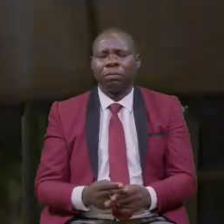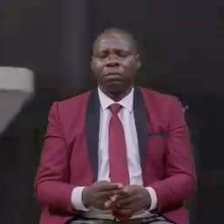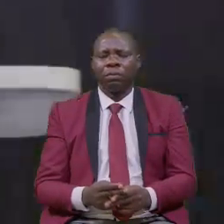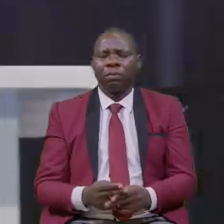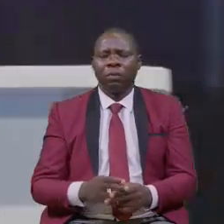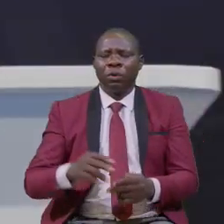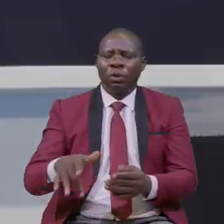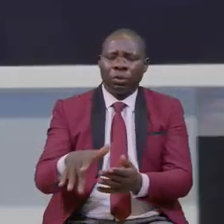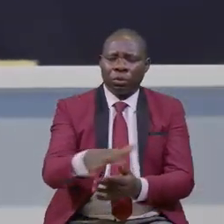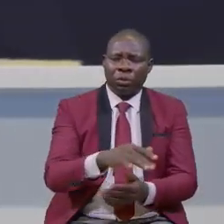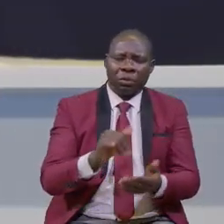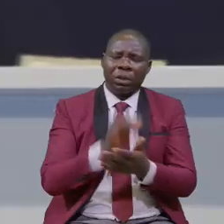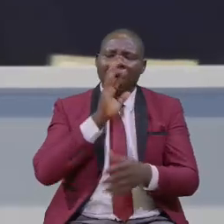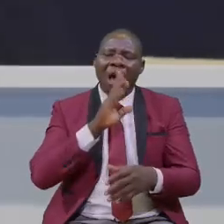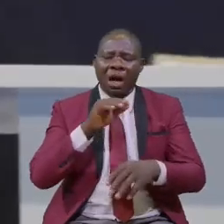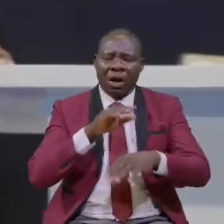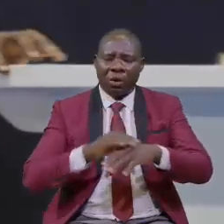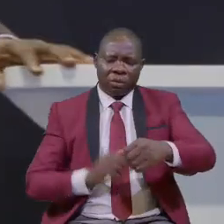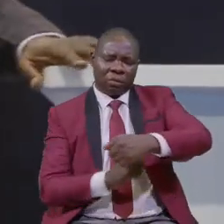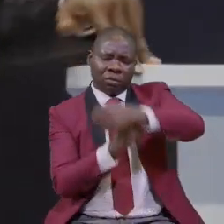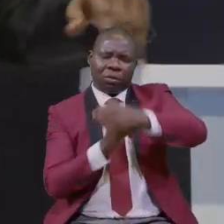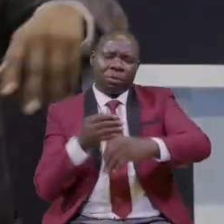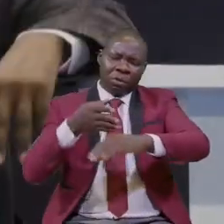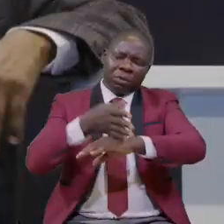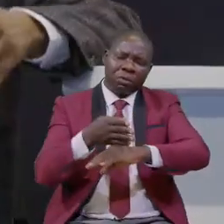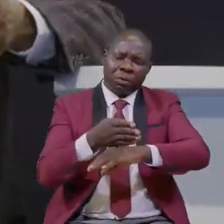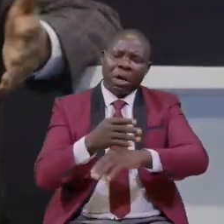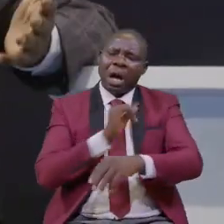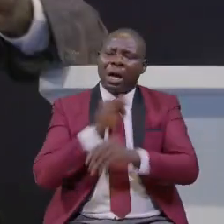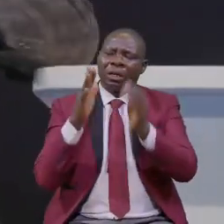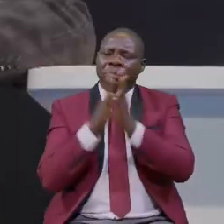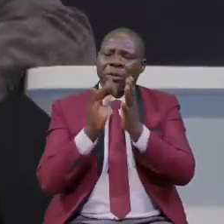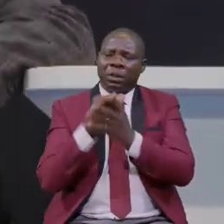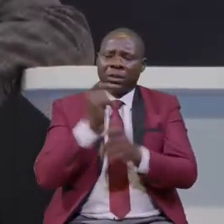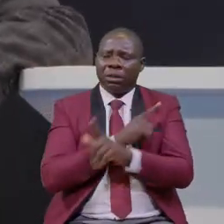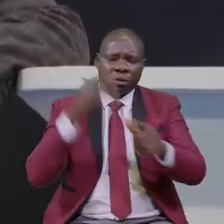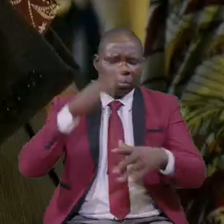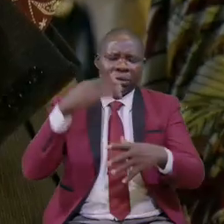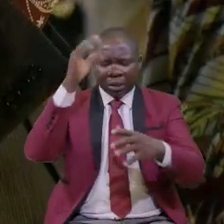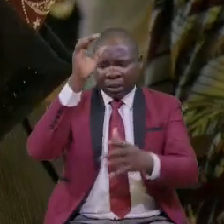Those who are on crutches, I pray the Lord will take the crutches